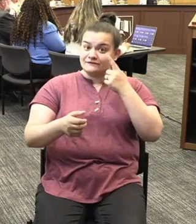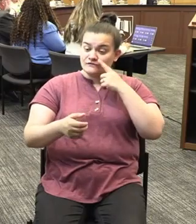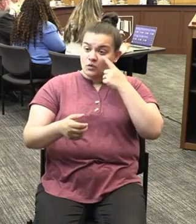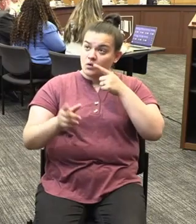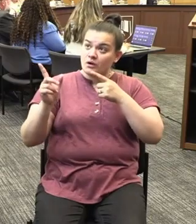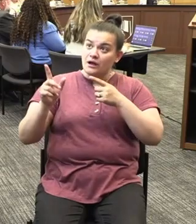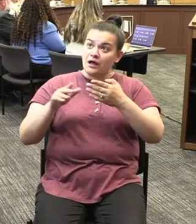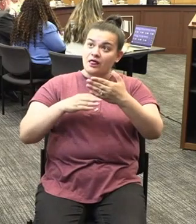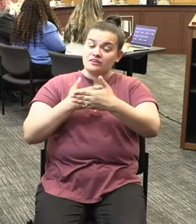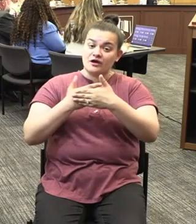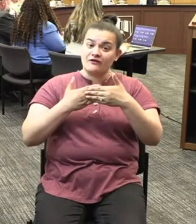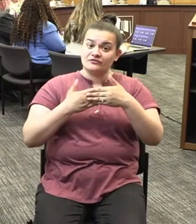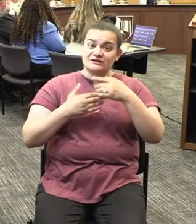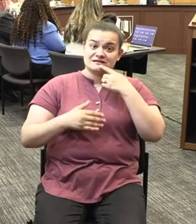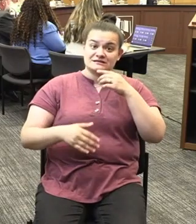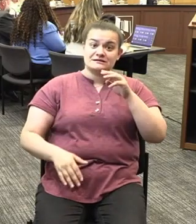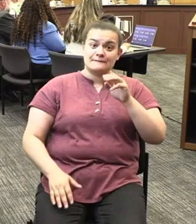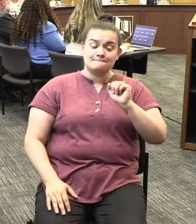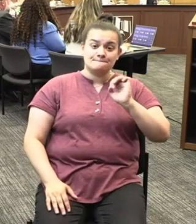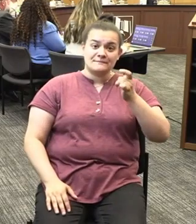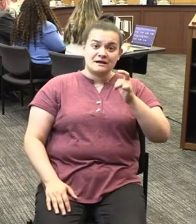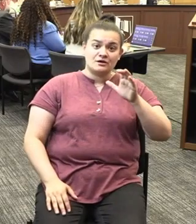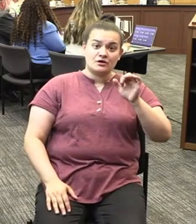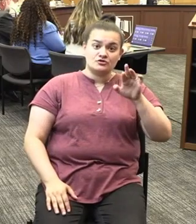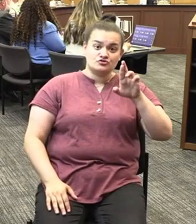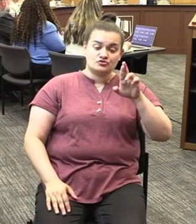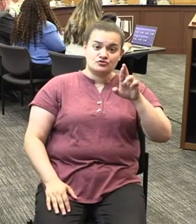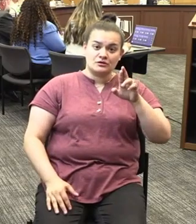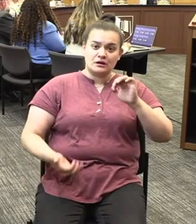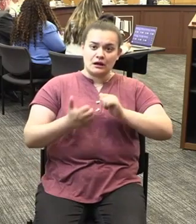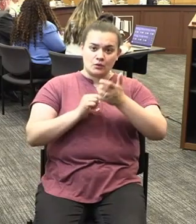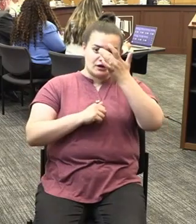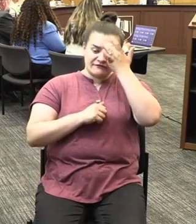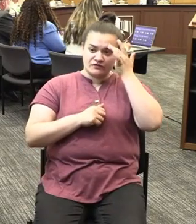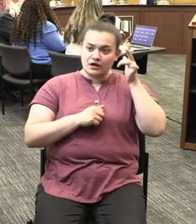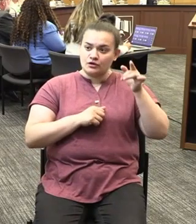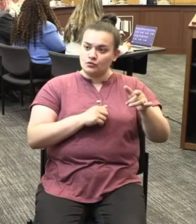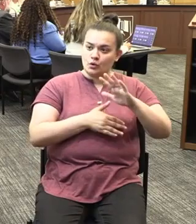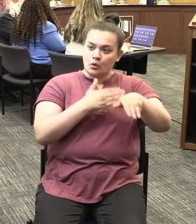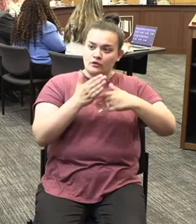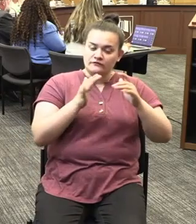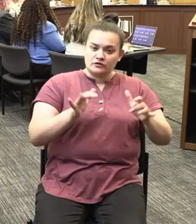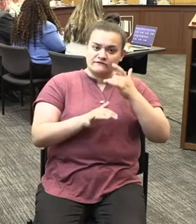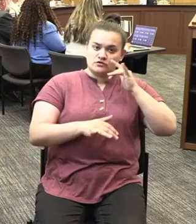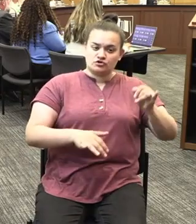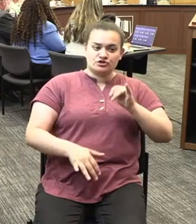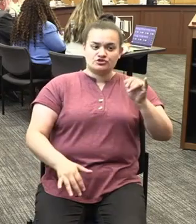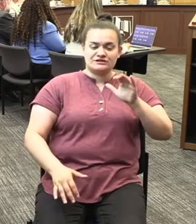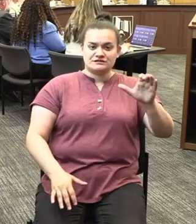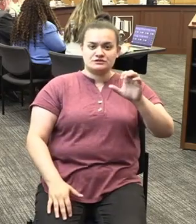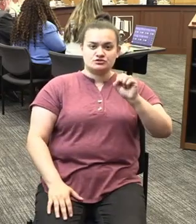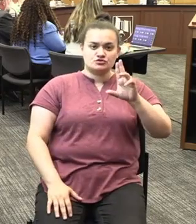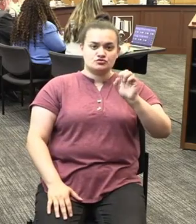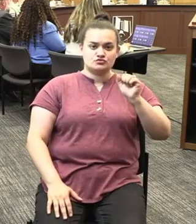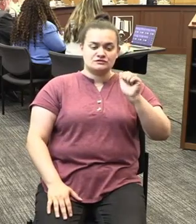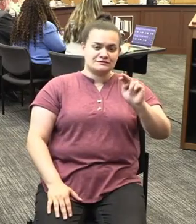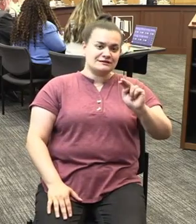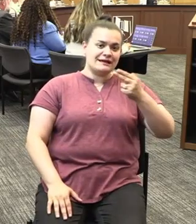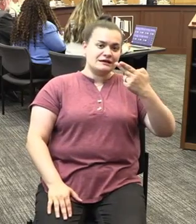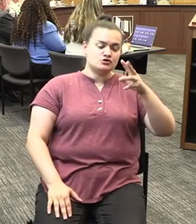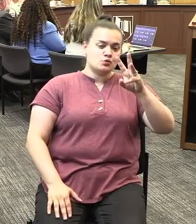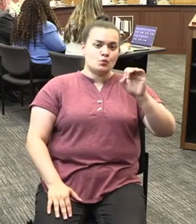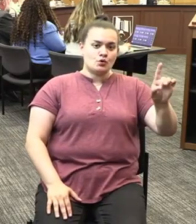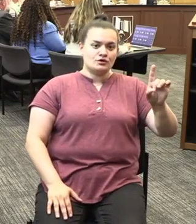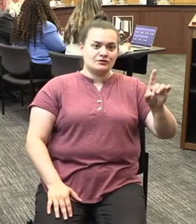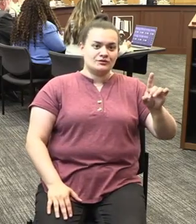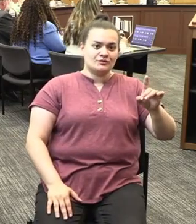look at this cover, it says to Max Custer. How can I ever forget you and all you've done for JJC, Susan H. Wood? Well, we